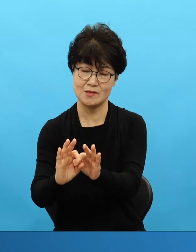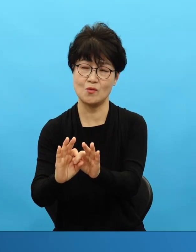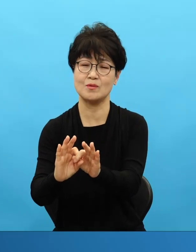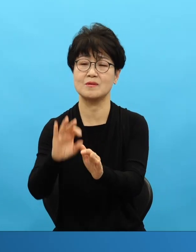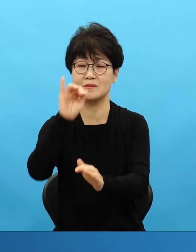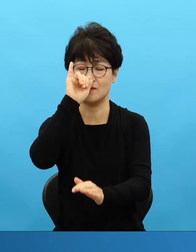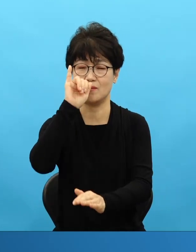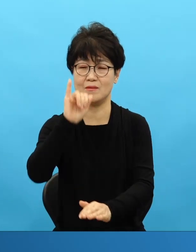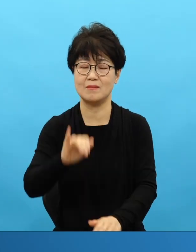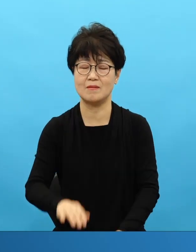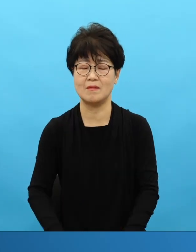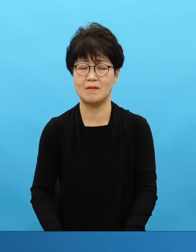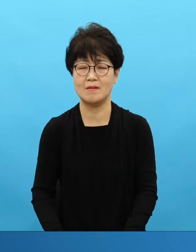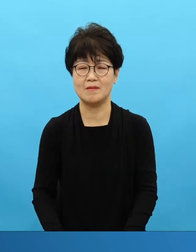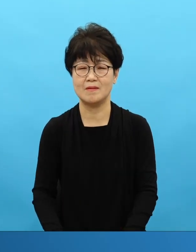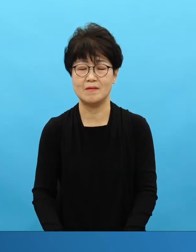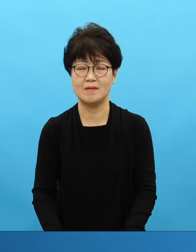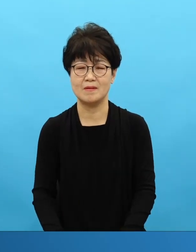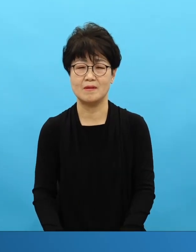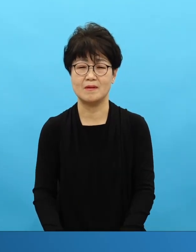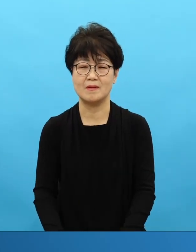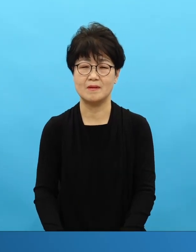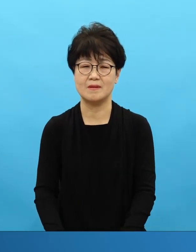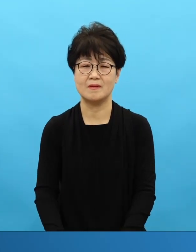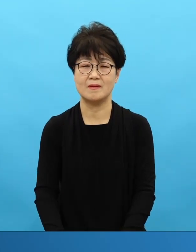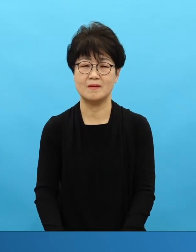I'm attacked from all sides.